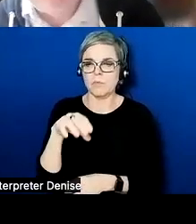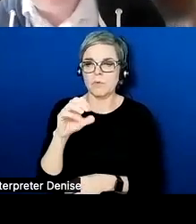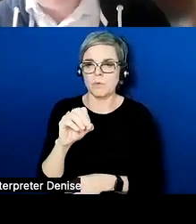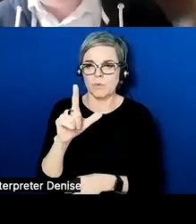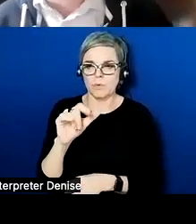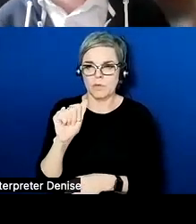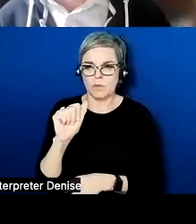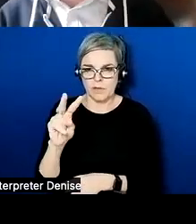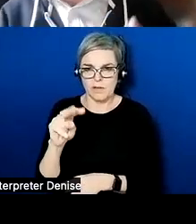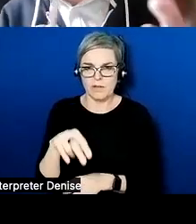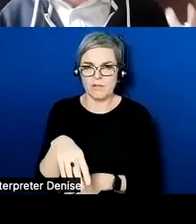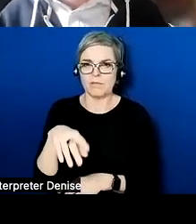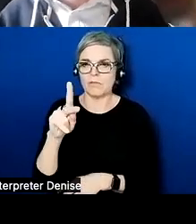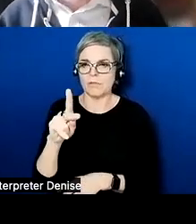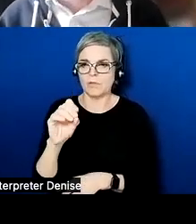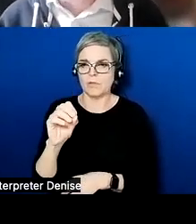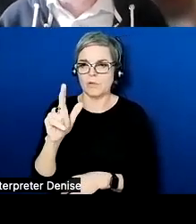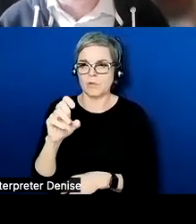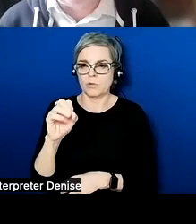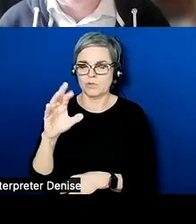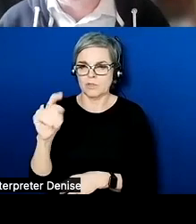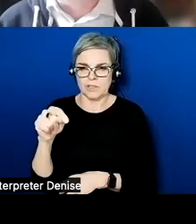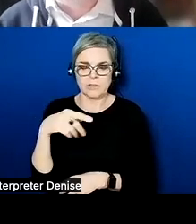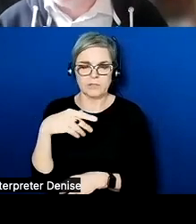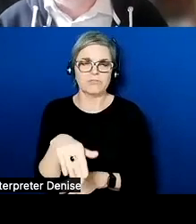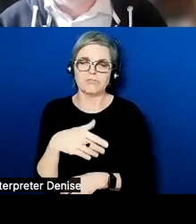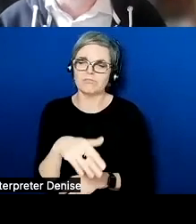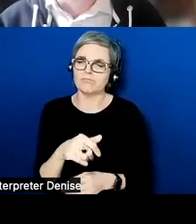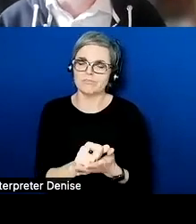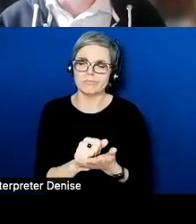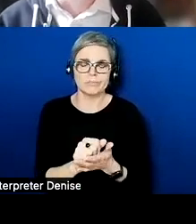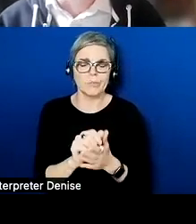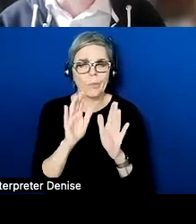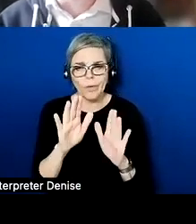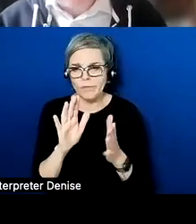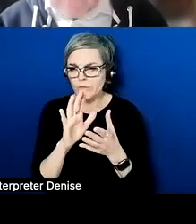me, this book, which is called An Exceptional Fellow,